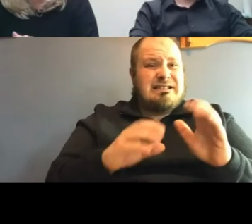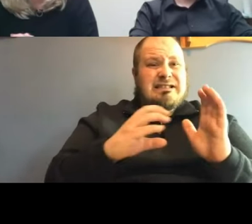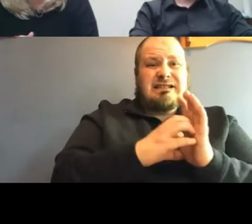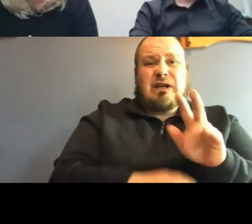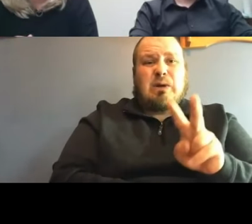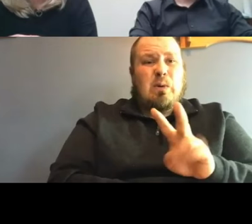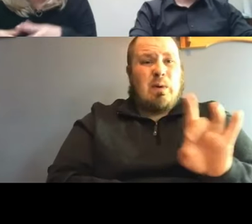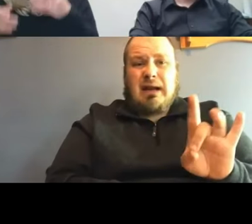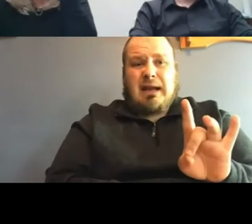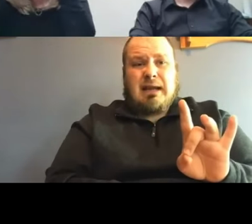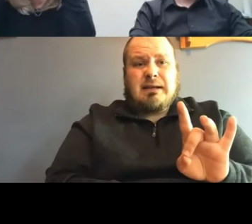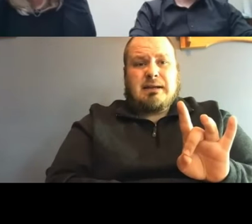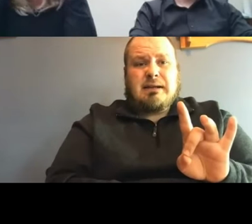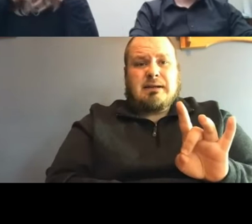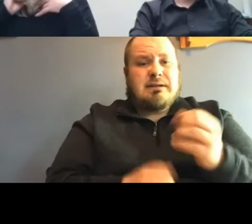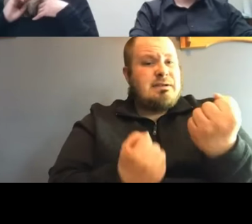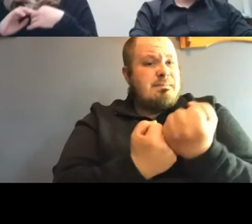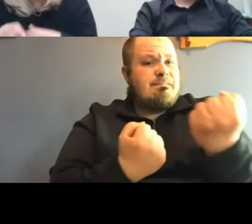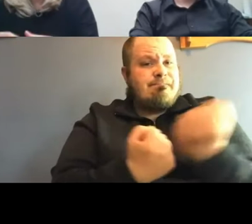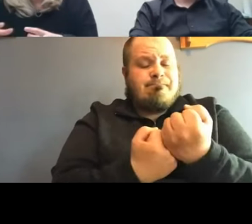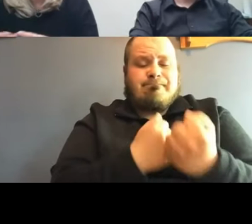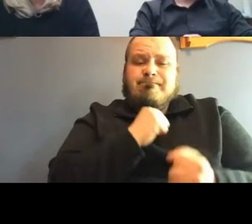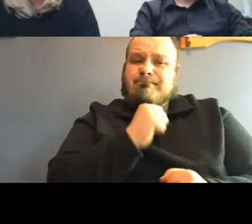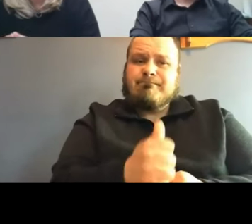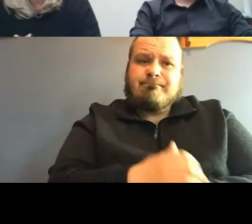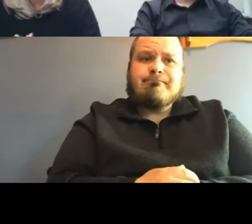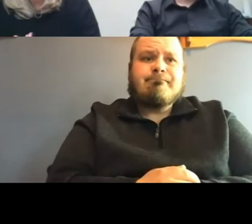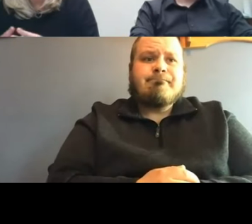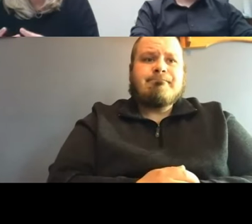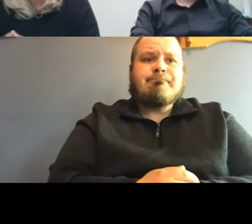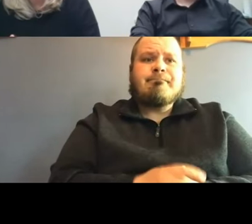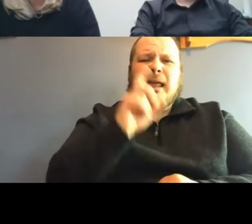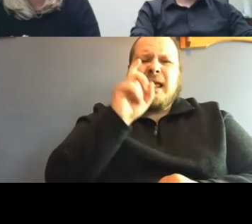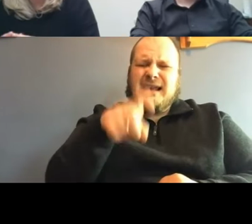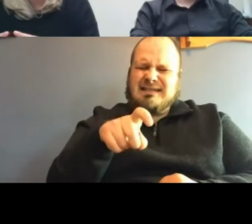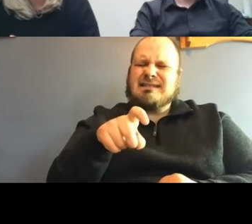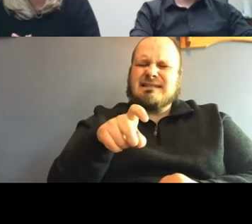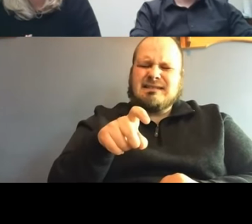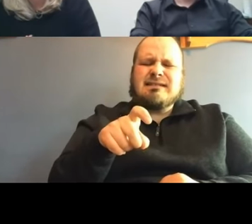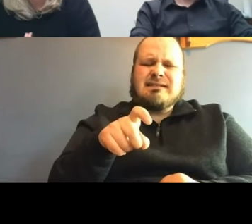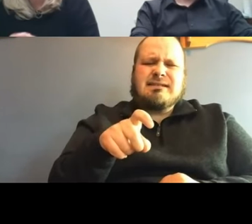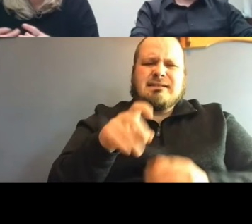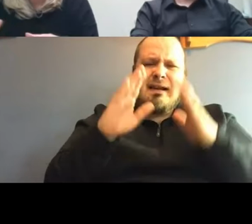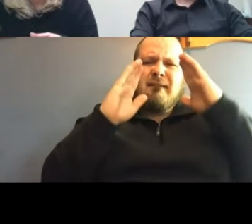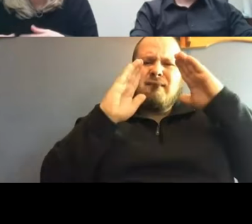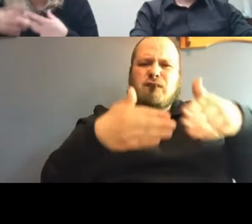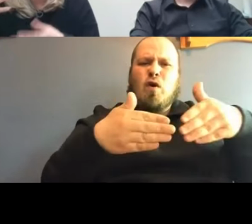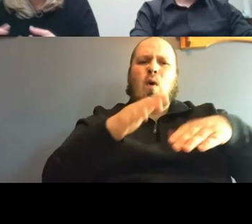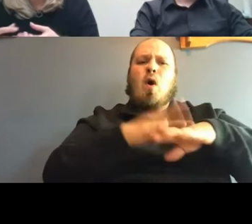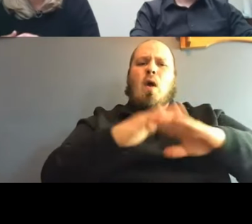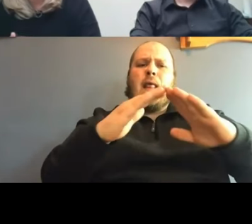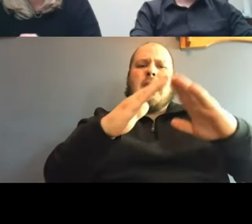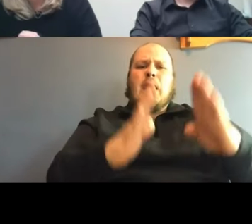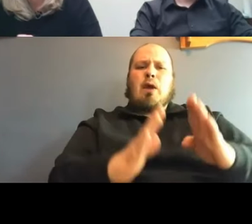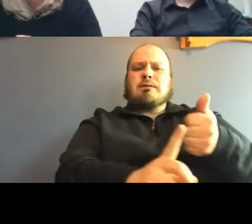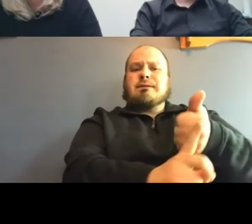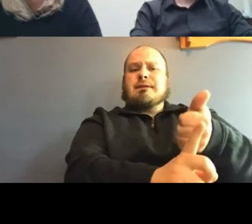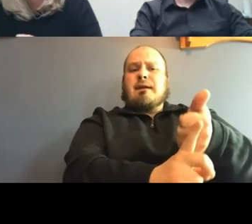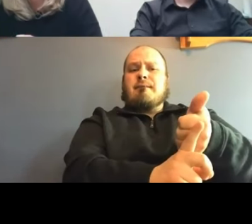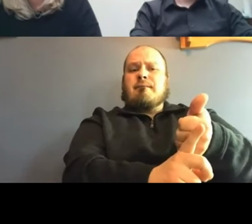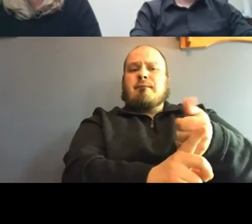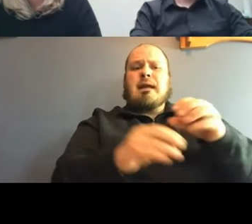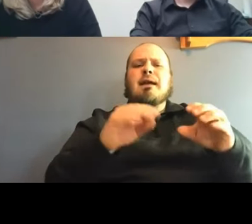home support. It has to be focused on the house and household